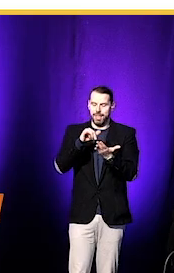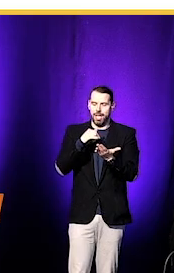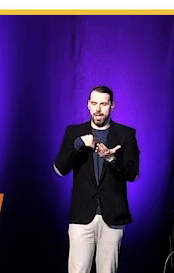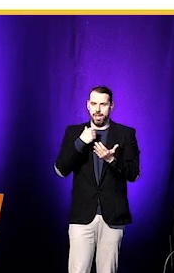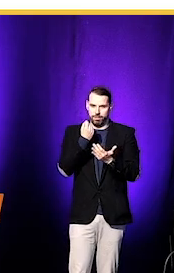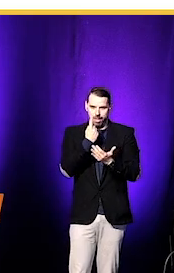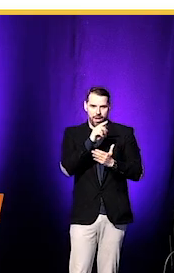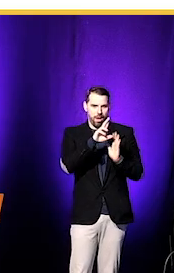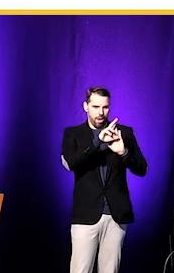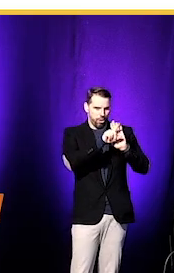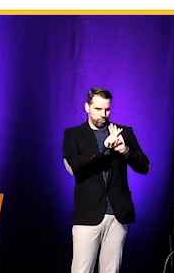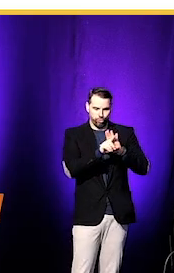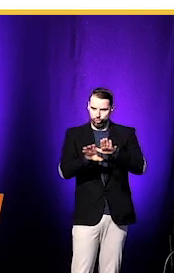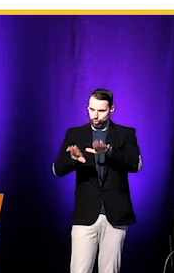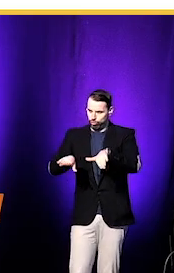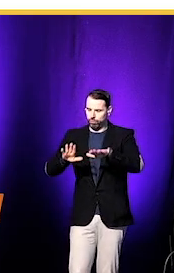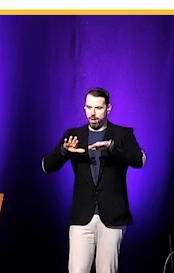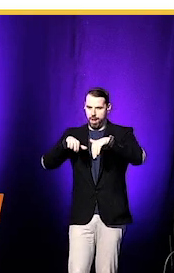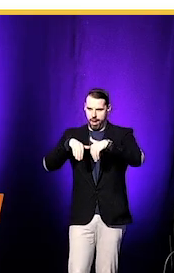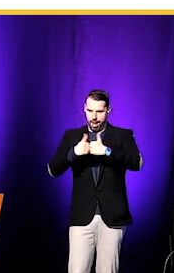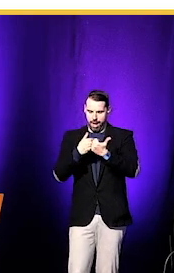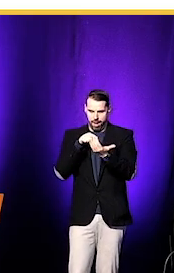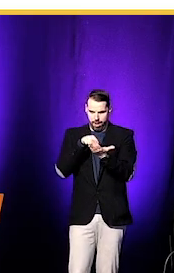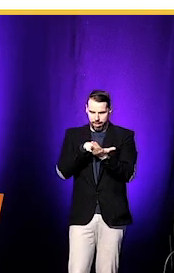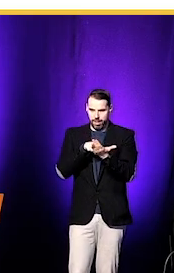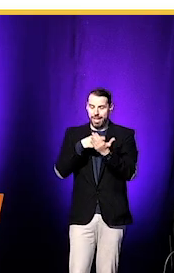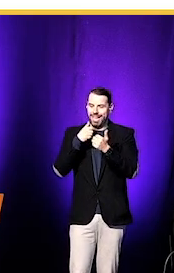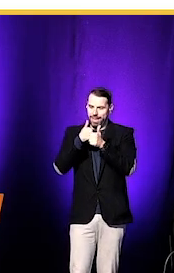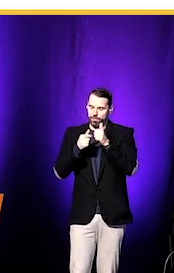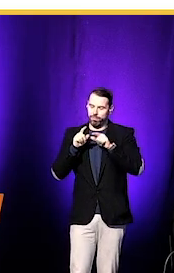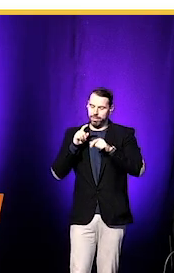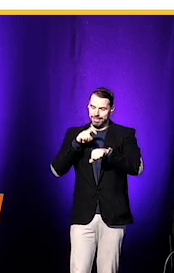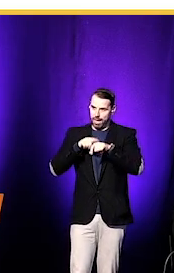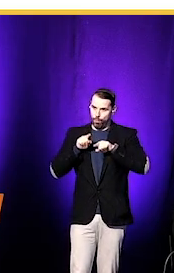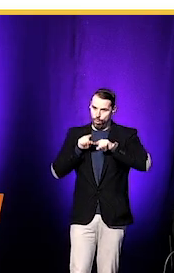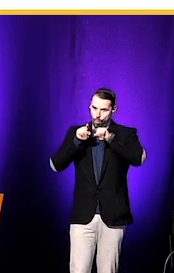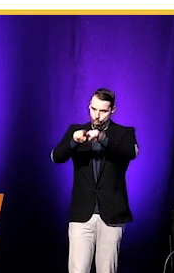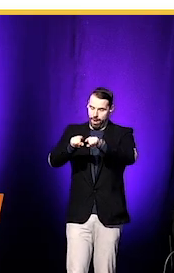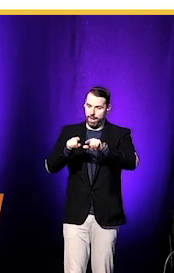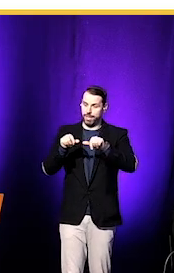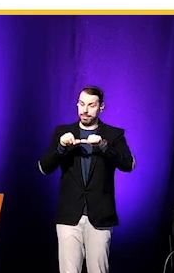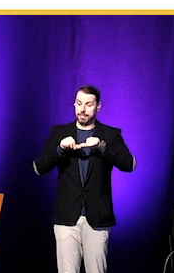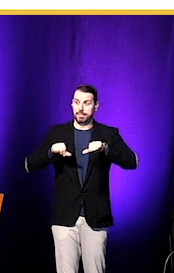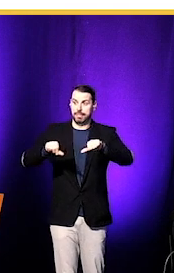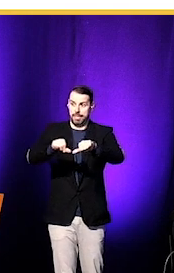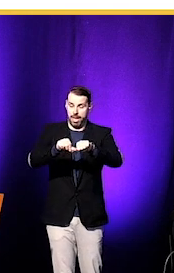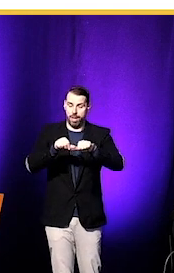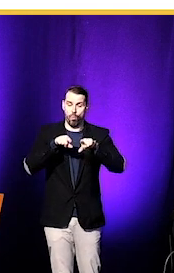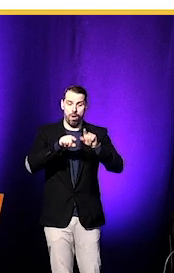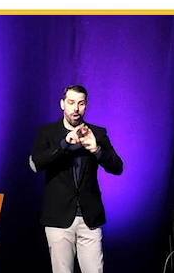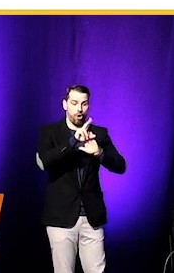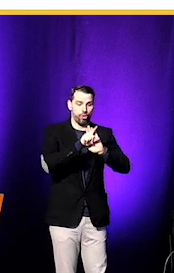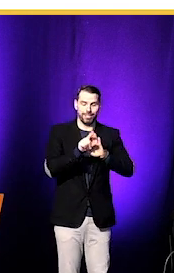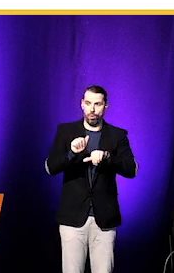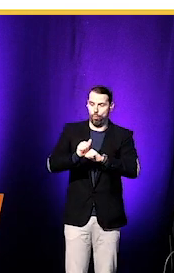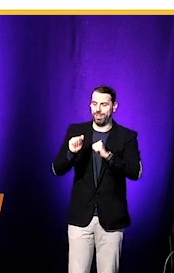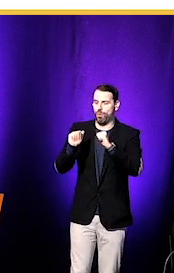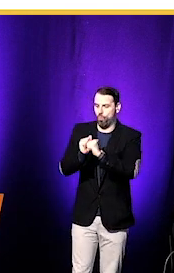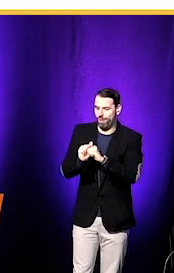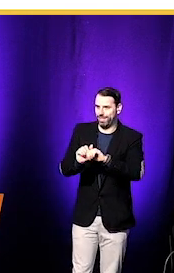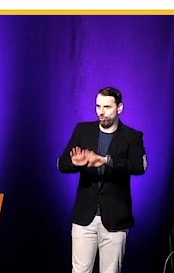children, were elaborated for each site visit by the undergraduates working and learning with the children in El Pueblo